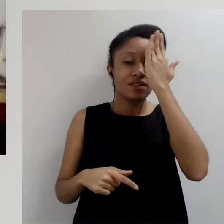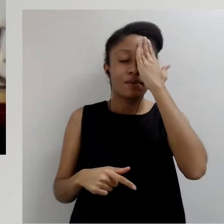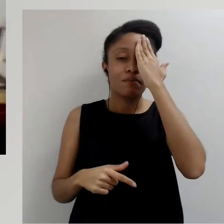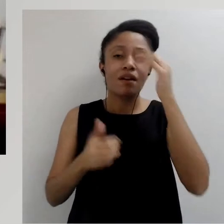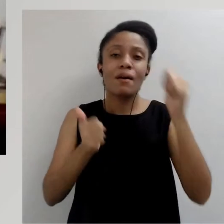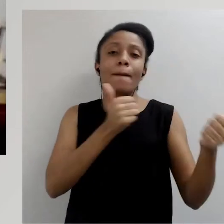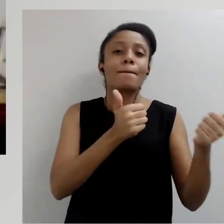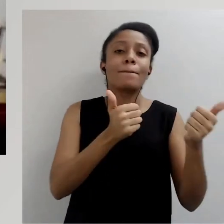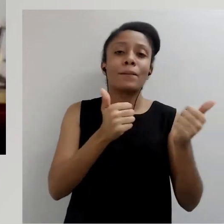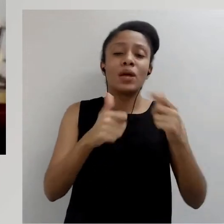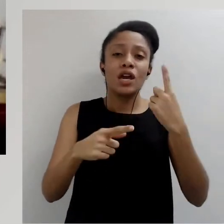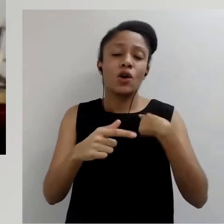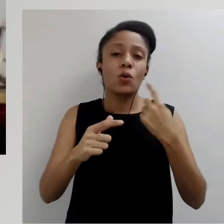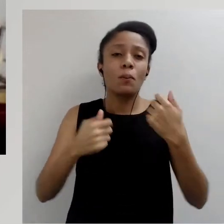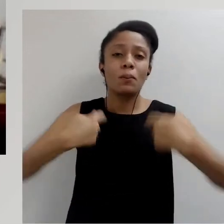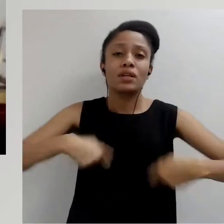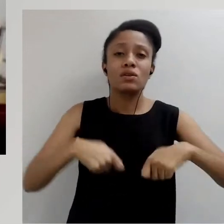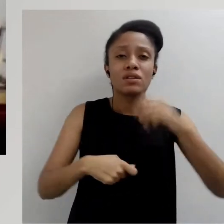to improve the process.